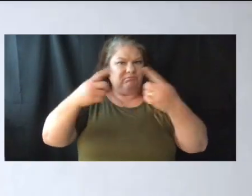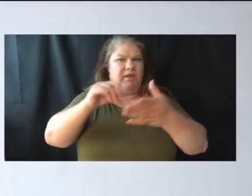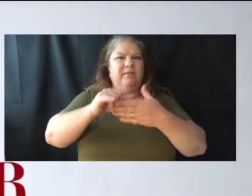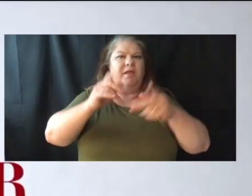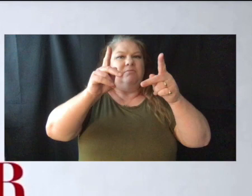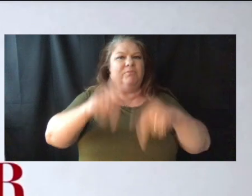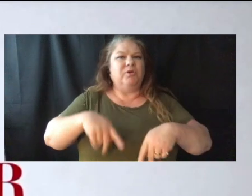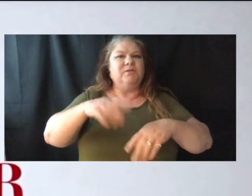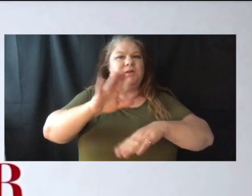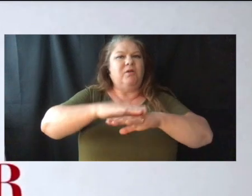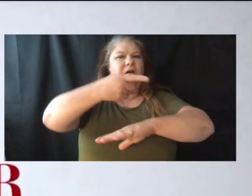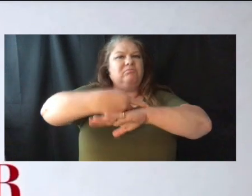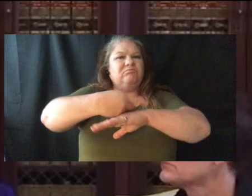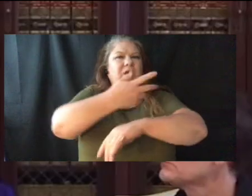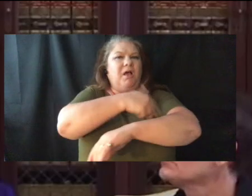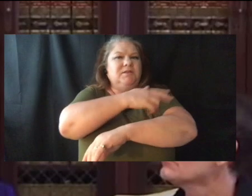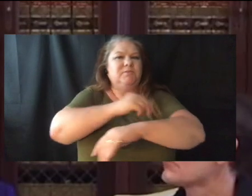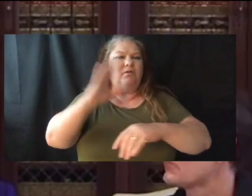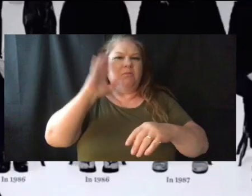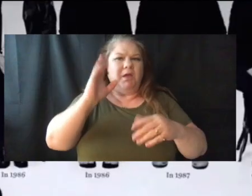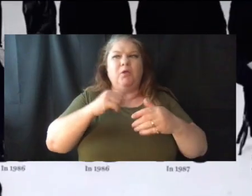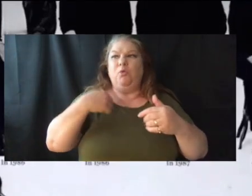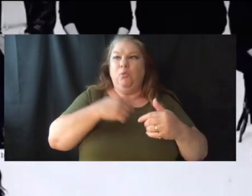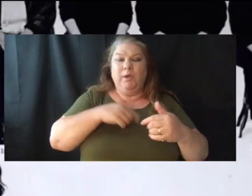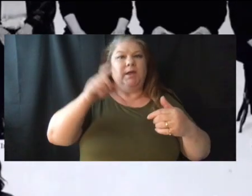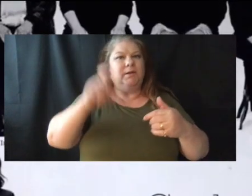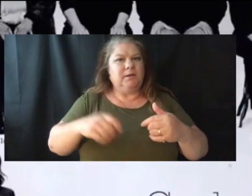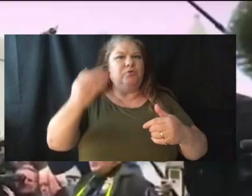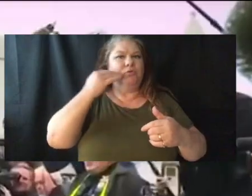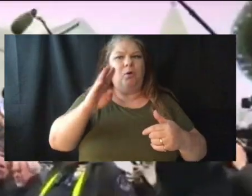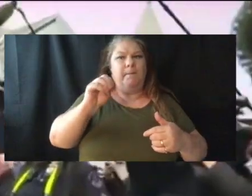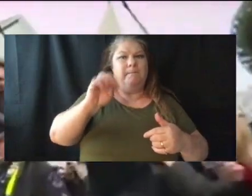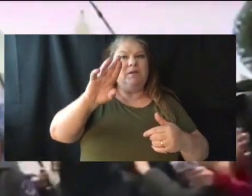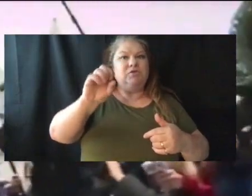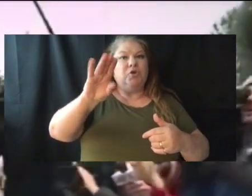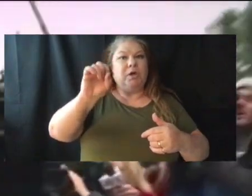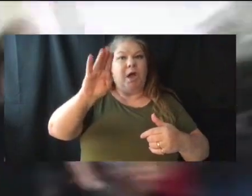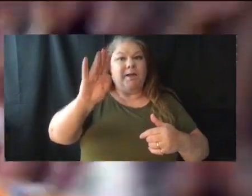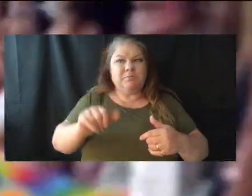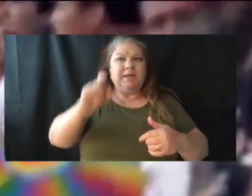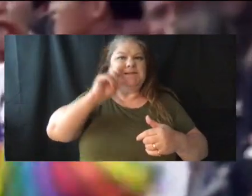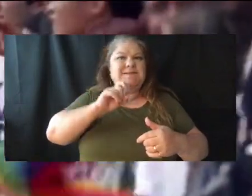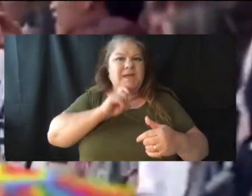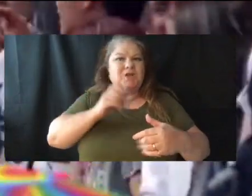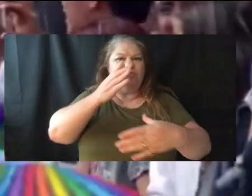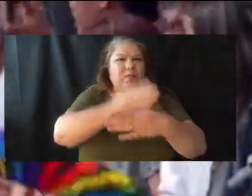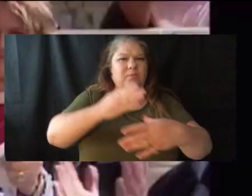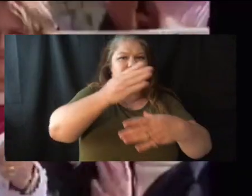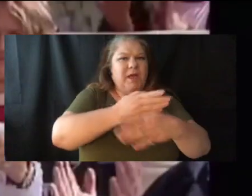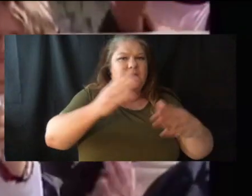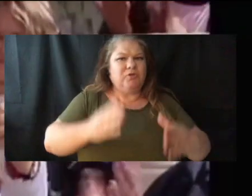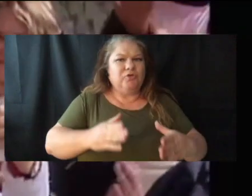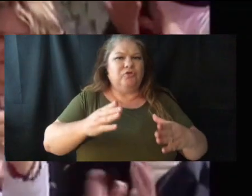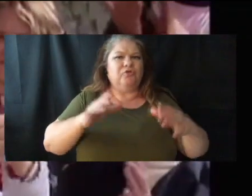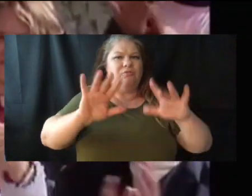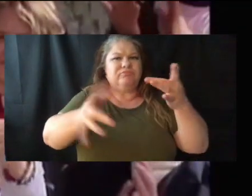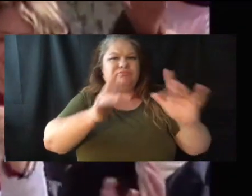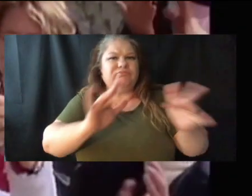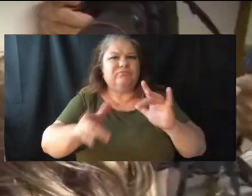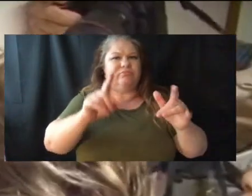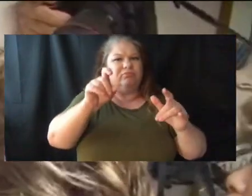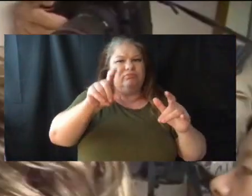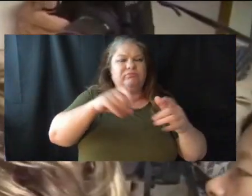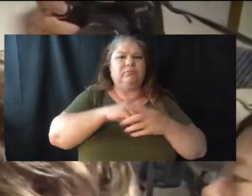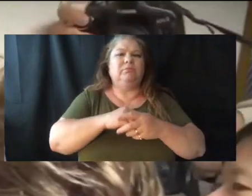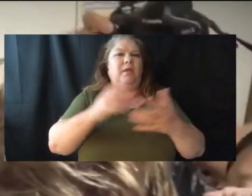gurney. We deserve to know if Mr. Cosby is a sexual predator. This is not state law as we see